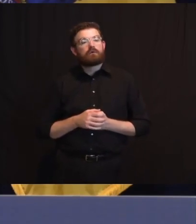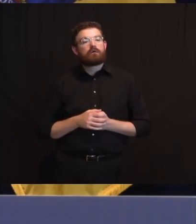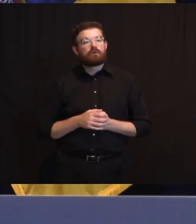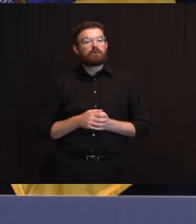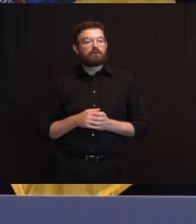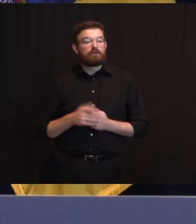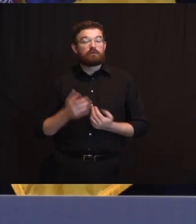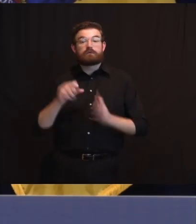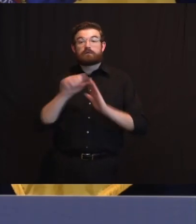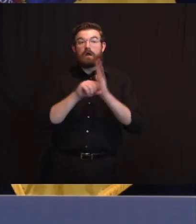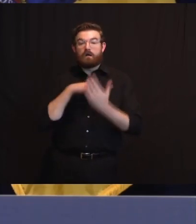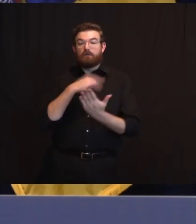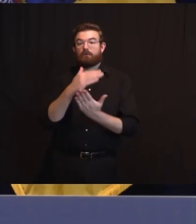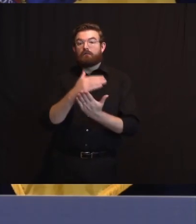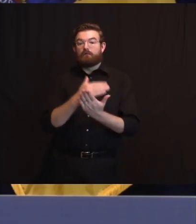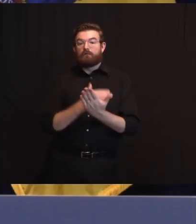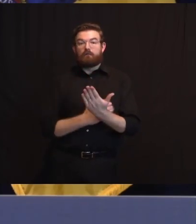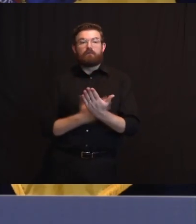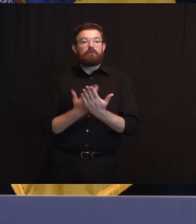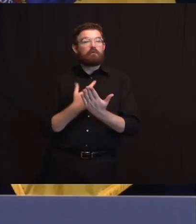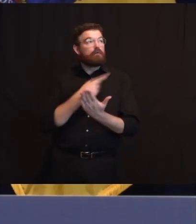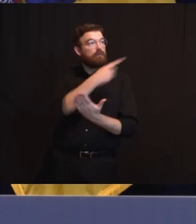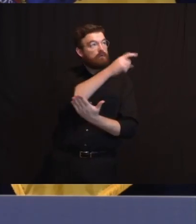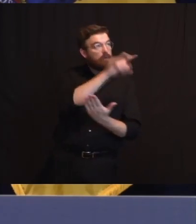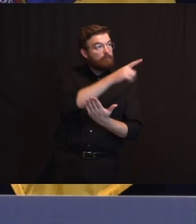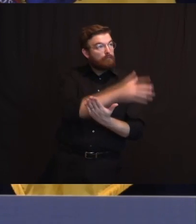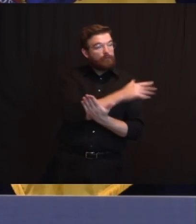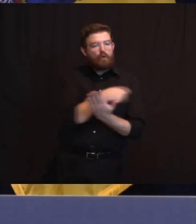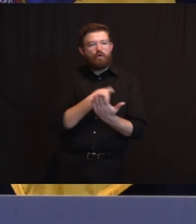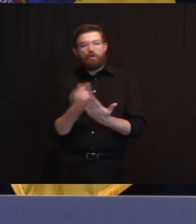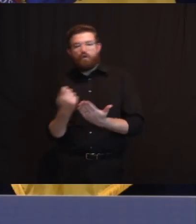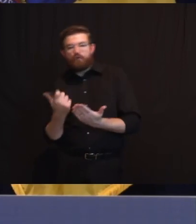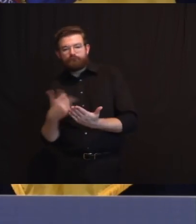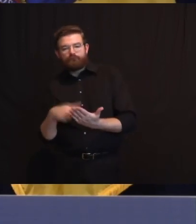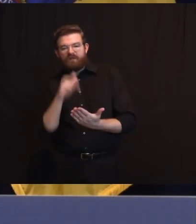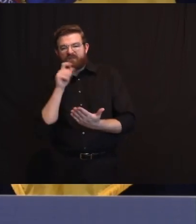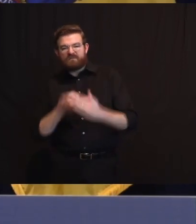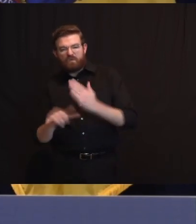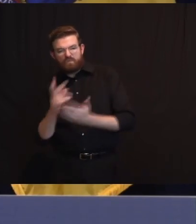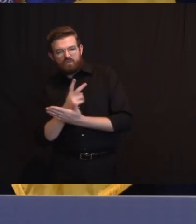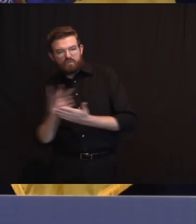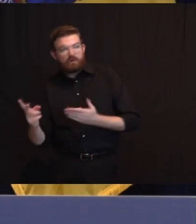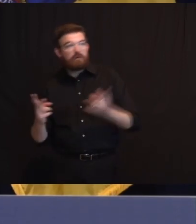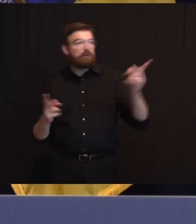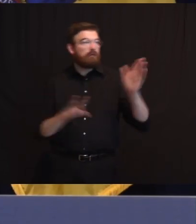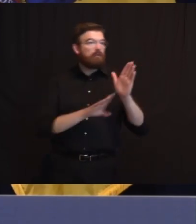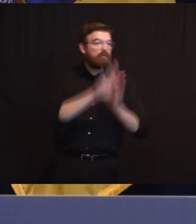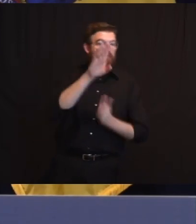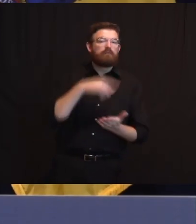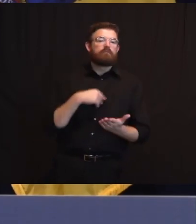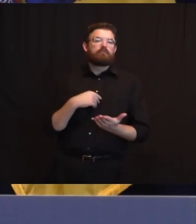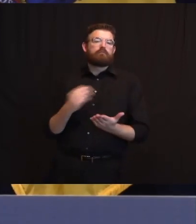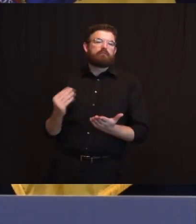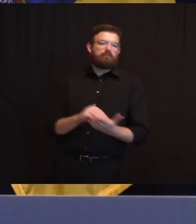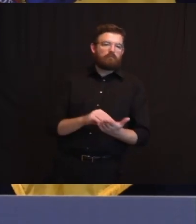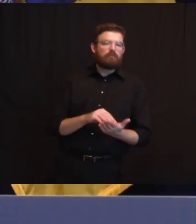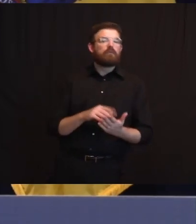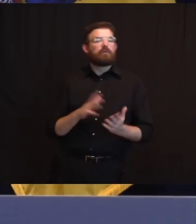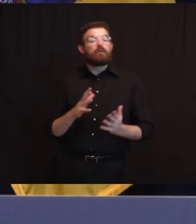York and Connecticut every Tuesday. Let's hold out hope for the best, prepare for the worst. So we'll put